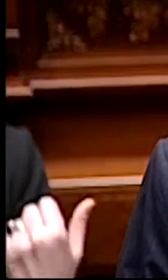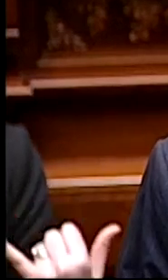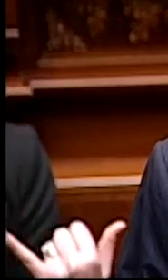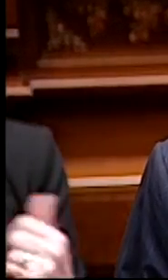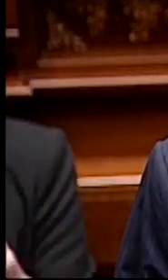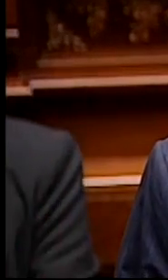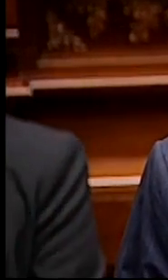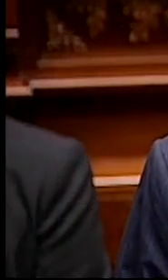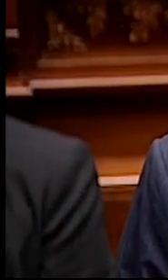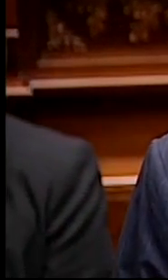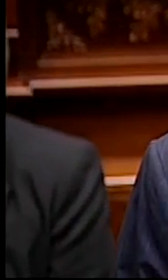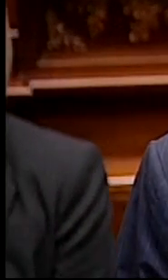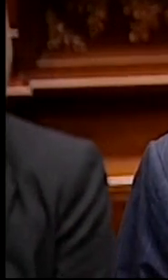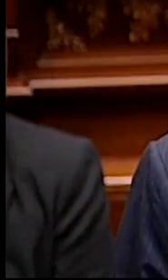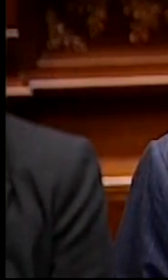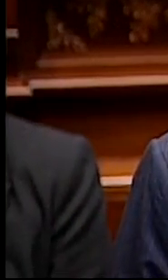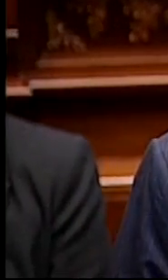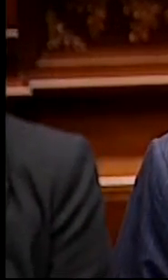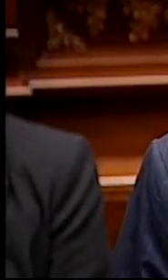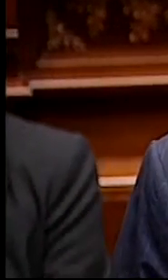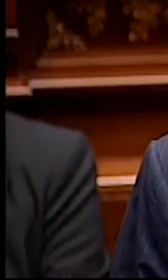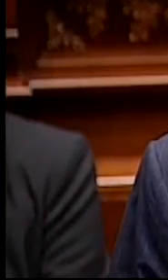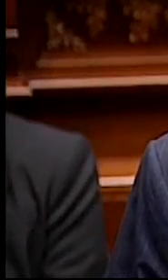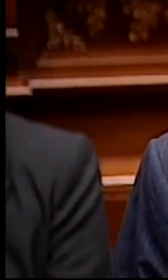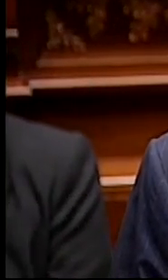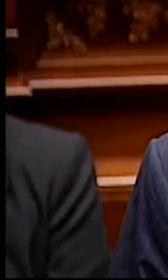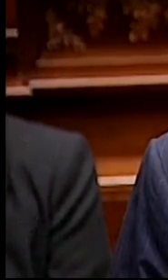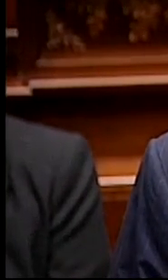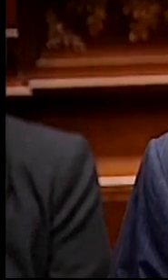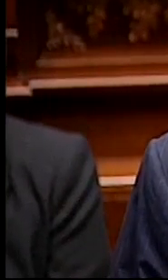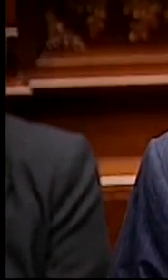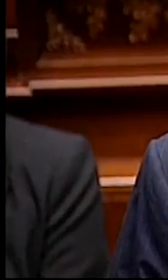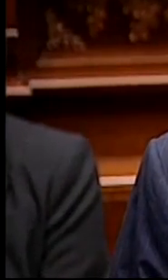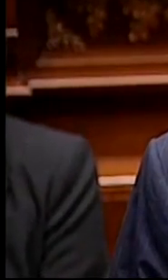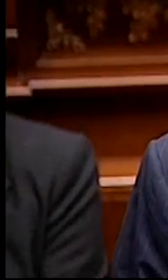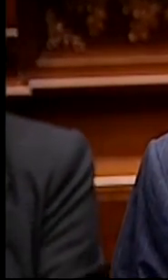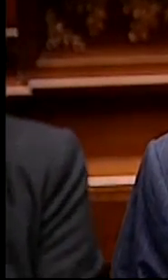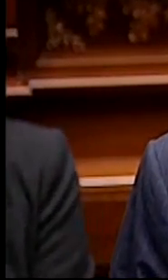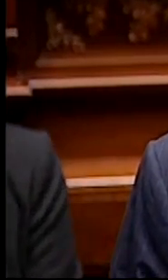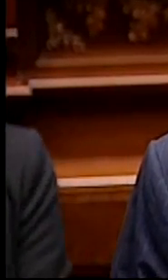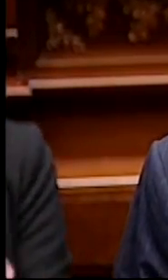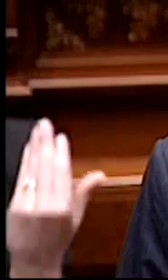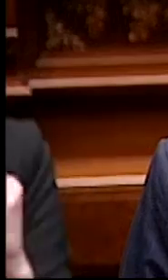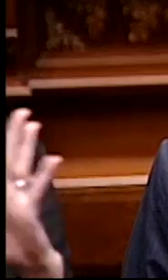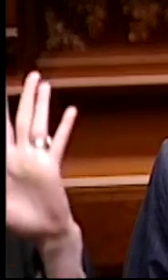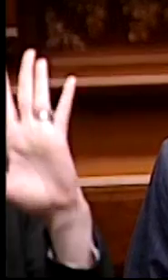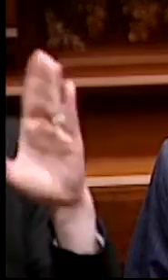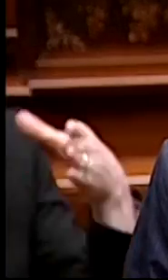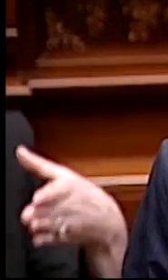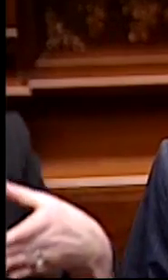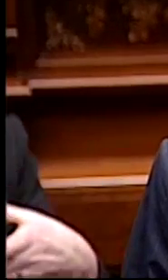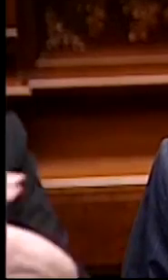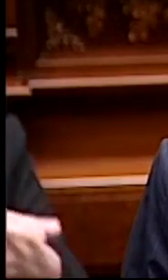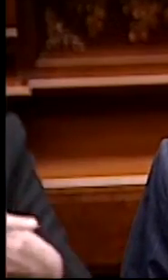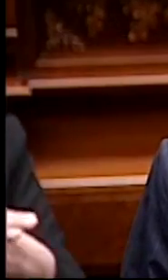attends Ralph Ellison Chicago Charter School, which makes sure she gets more attention in these